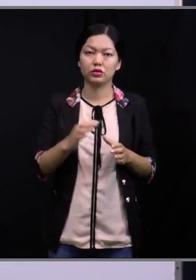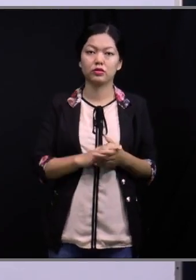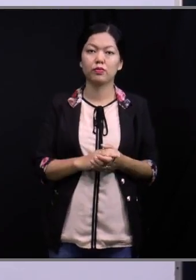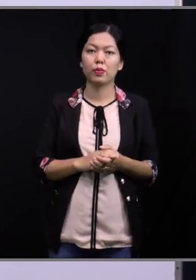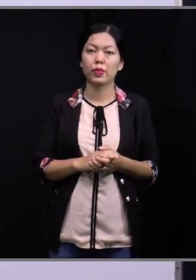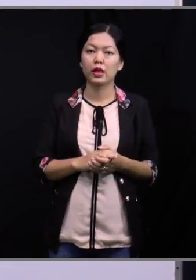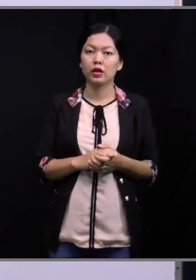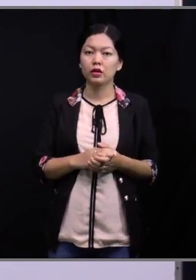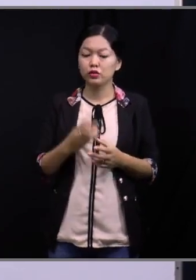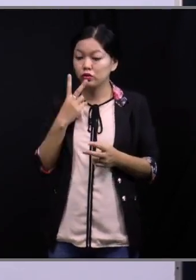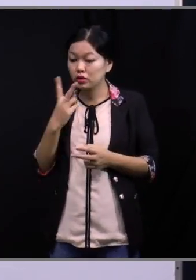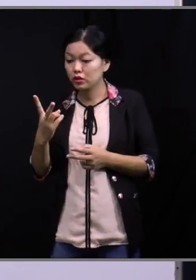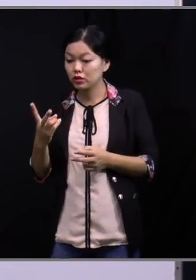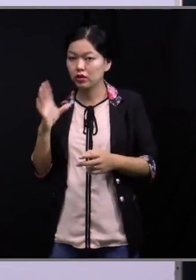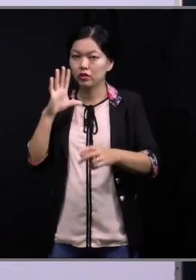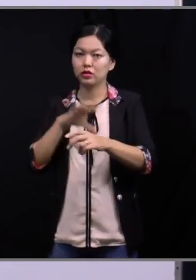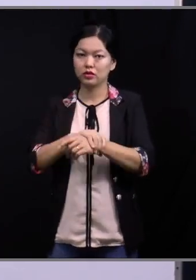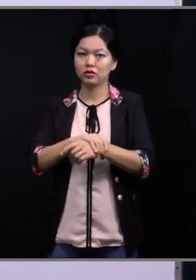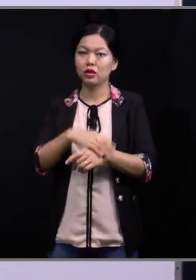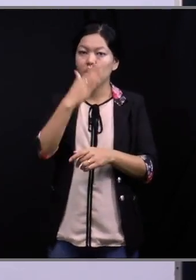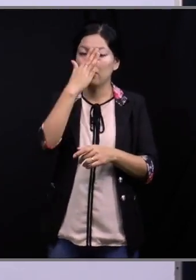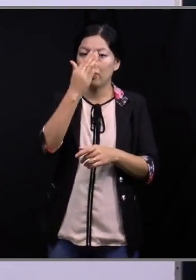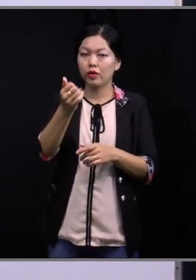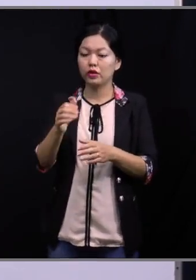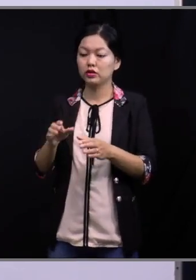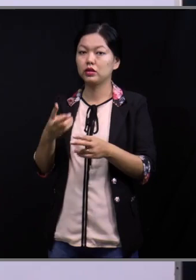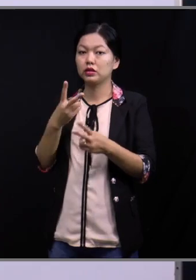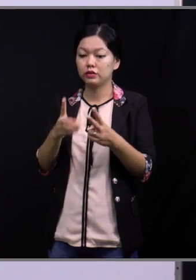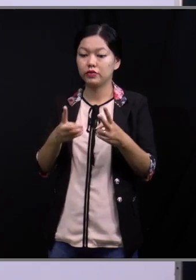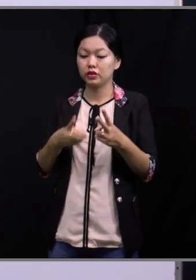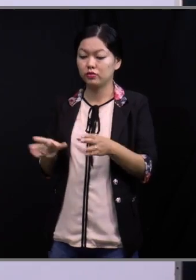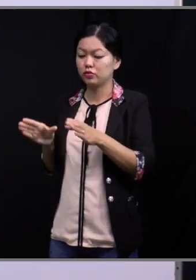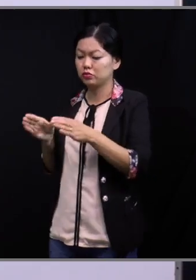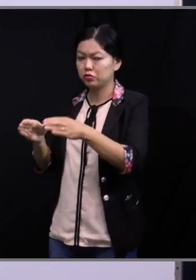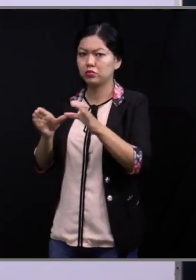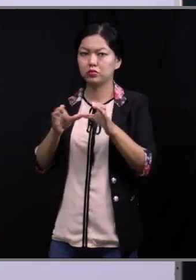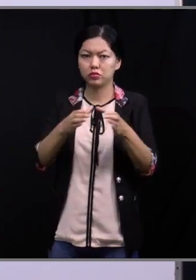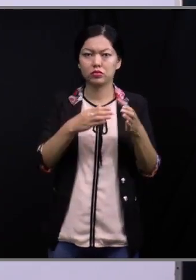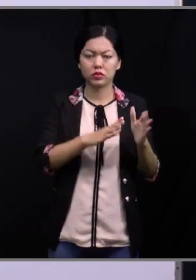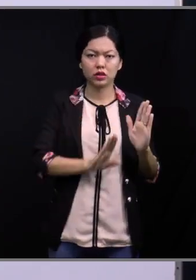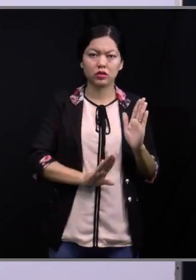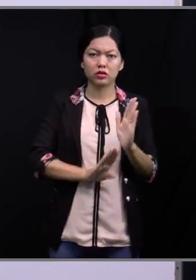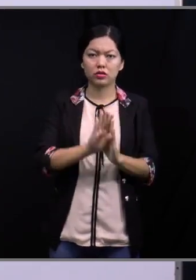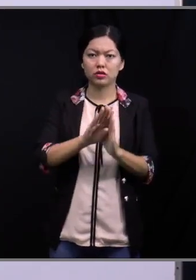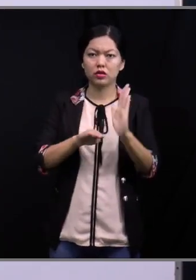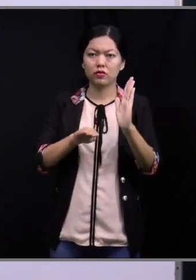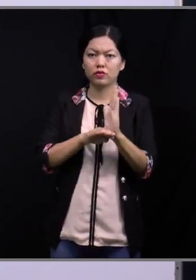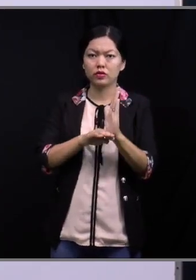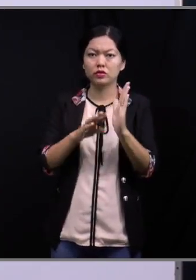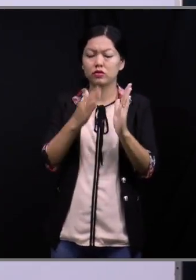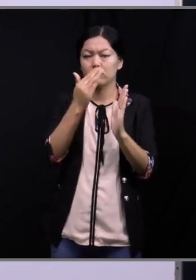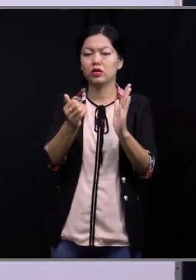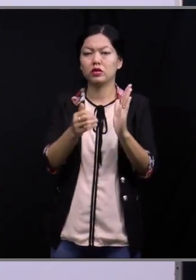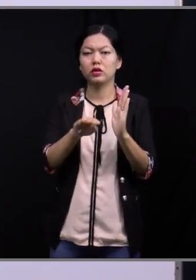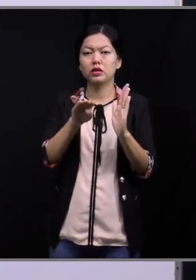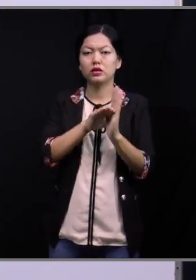To identify them, why are they placed in the category species, or why have they been placed in the under this genus, or